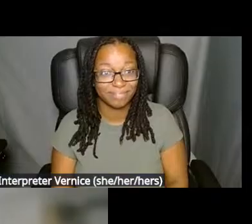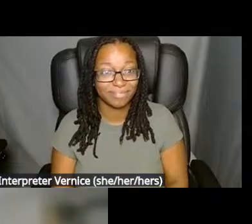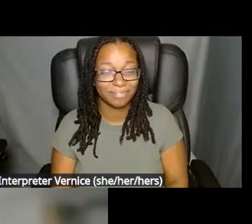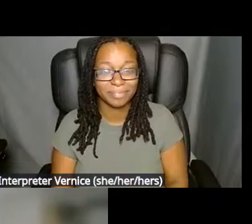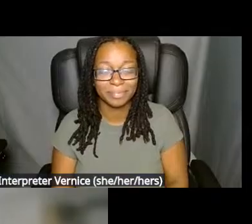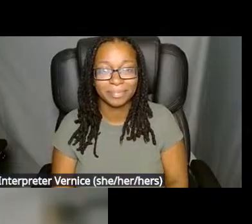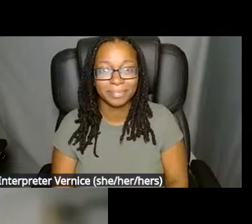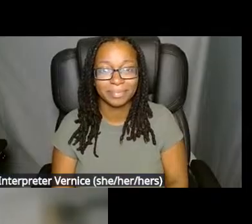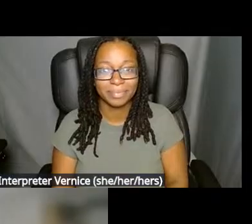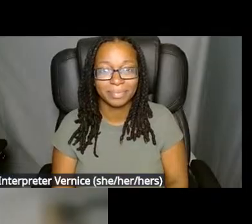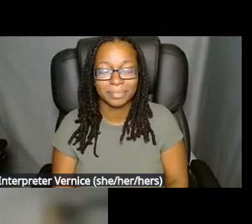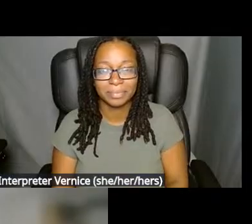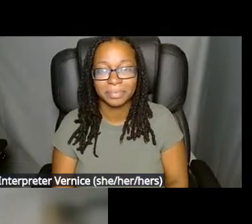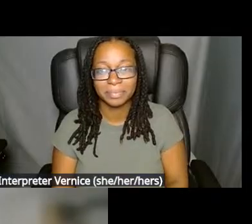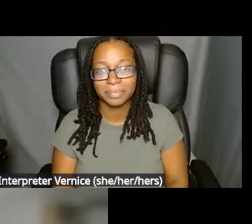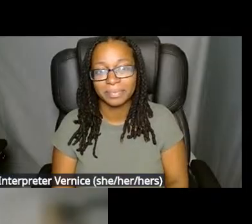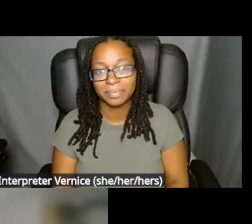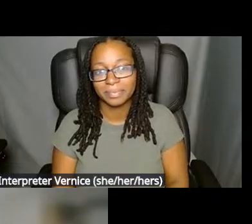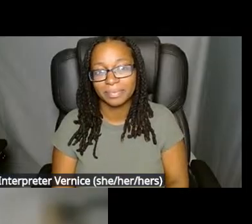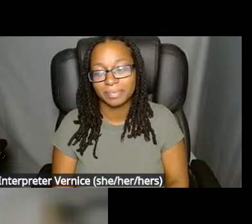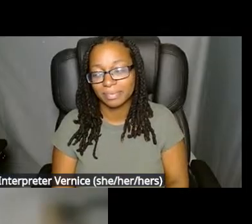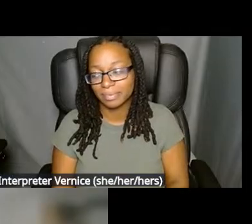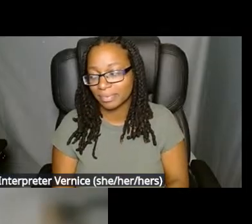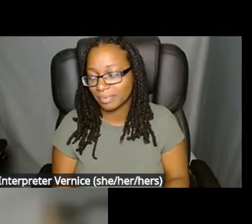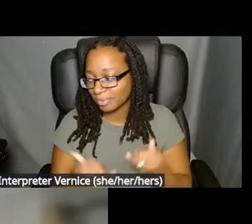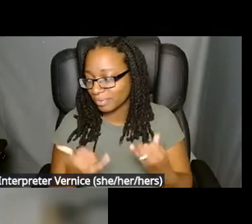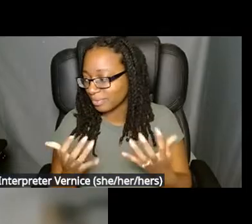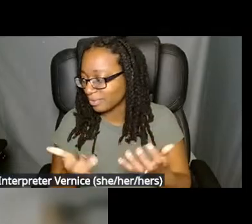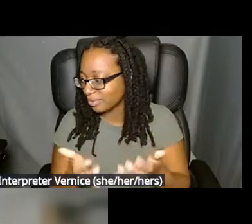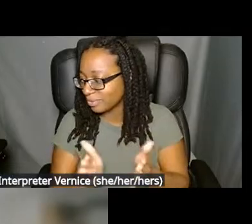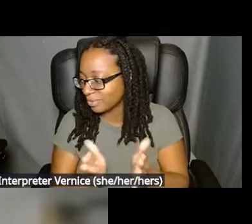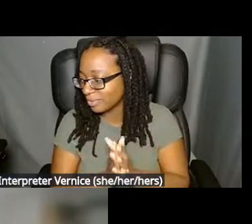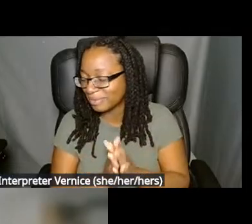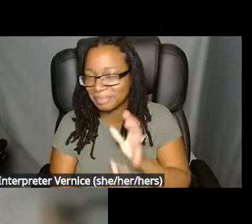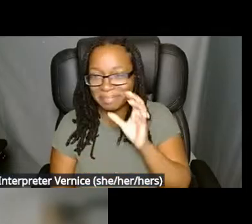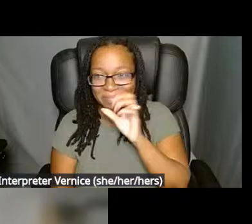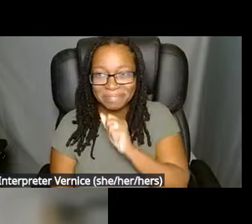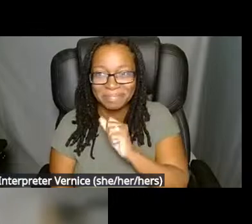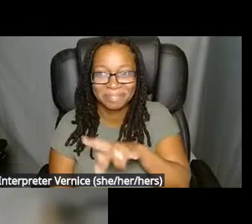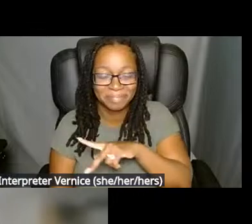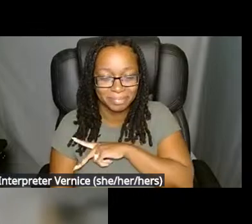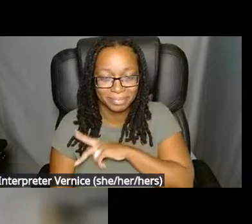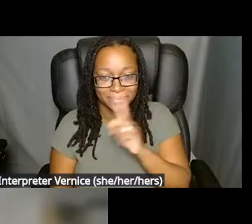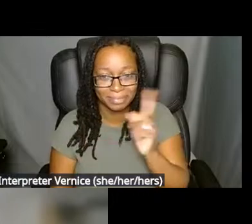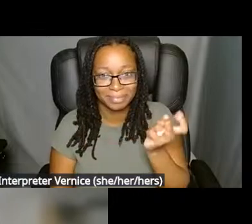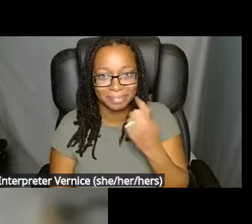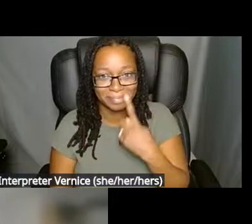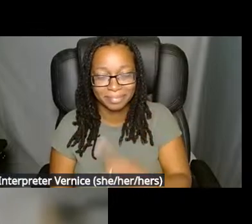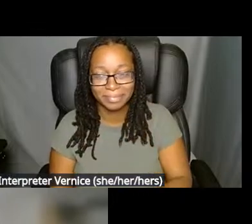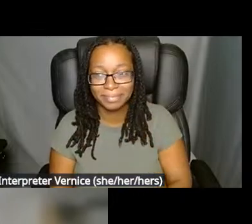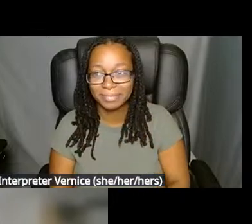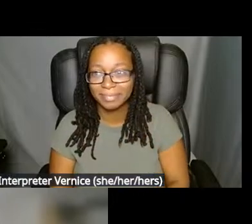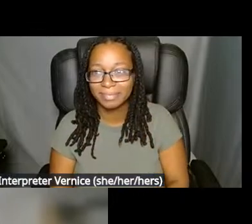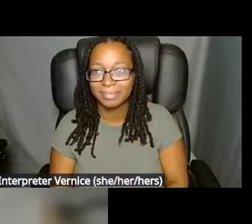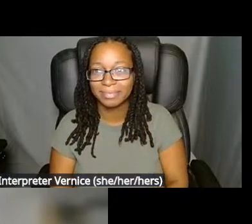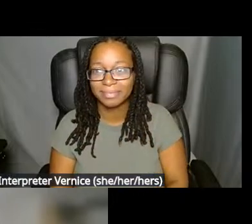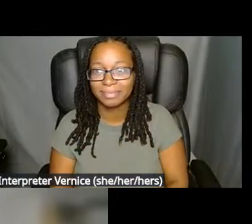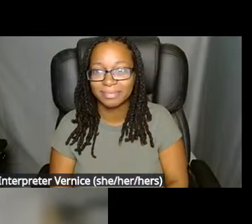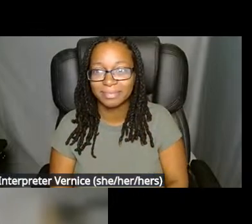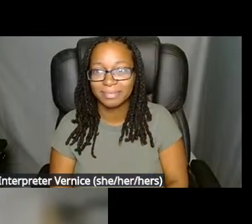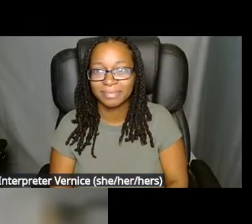with that, I wanted to ask, this is kind of like a personal question in a sense that if